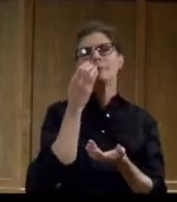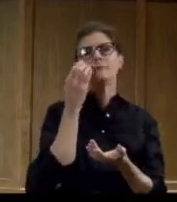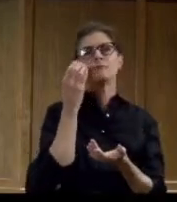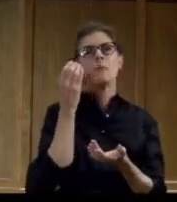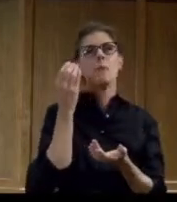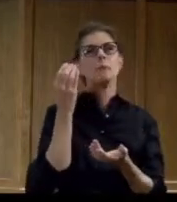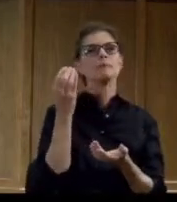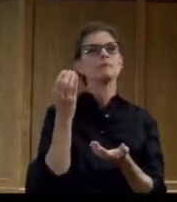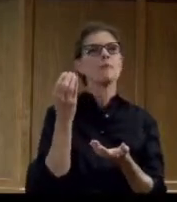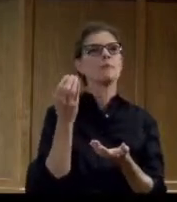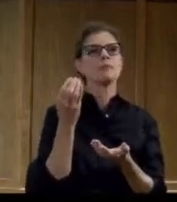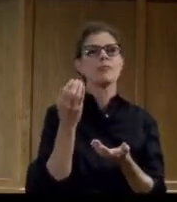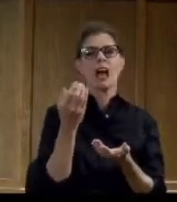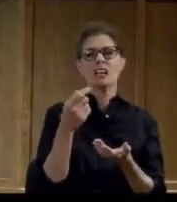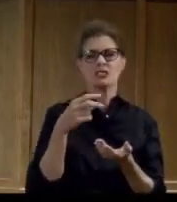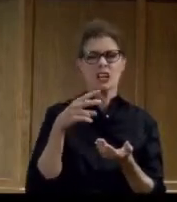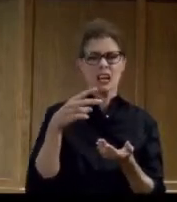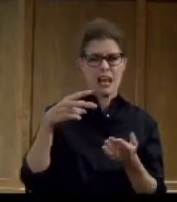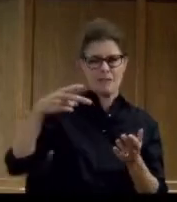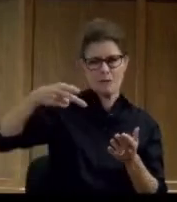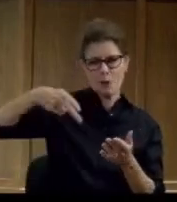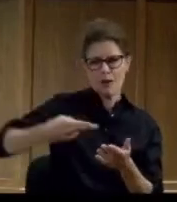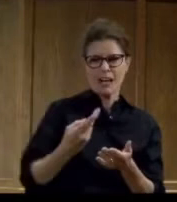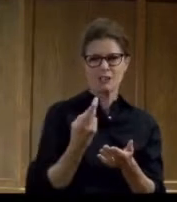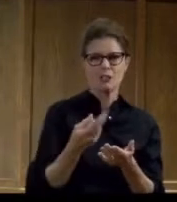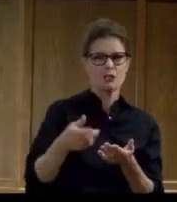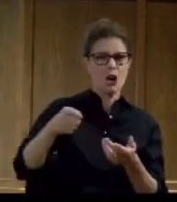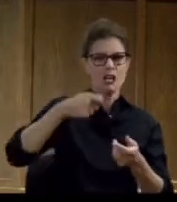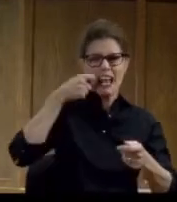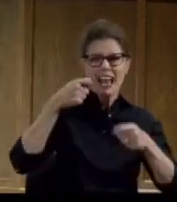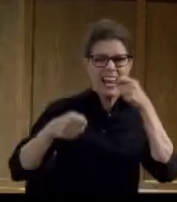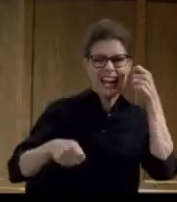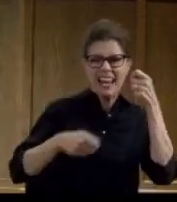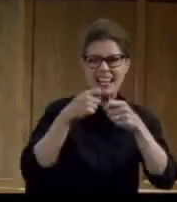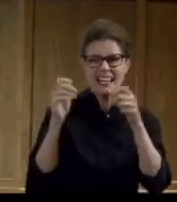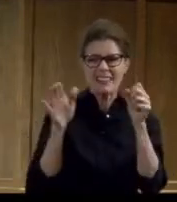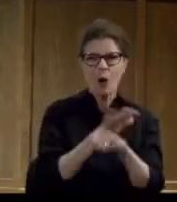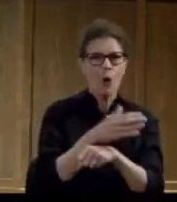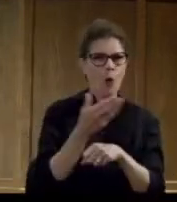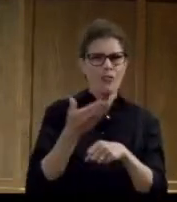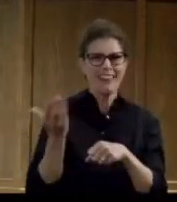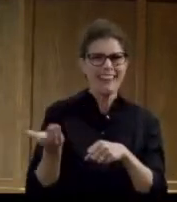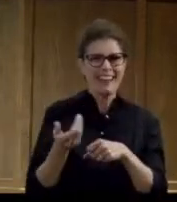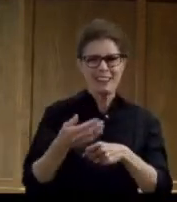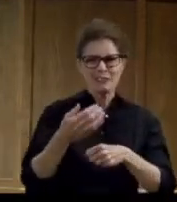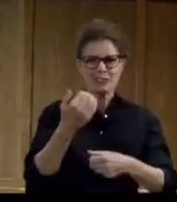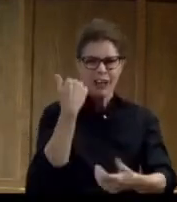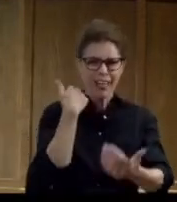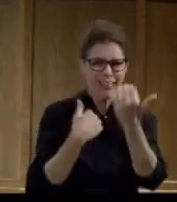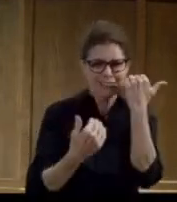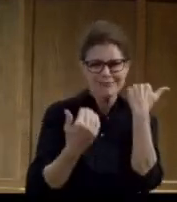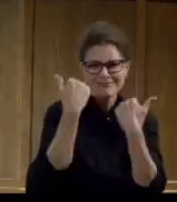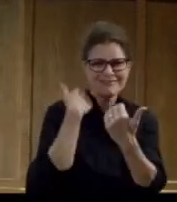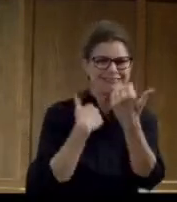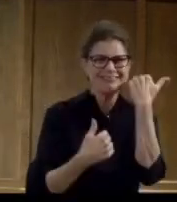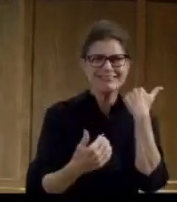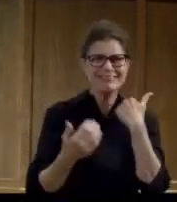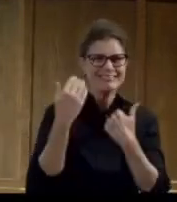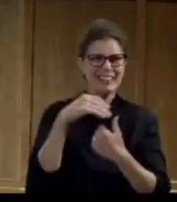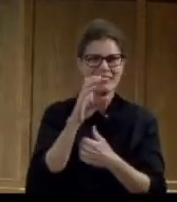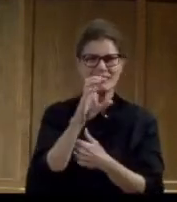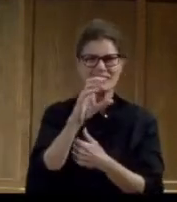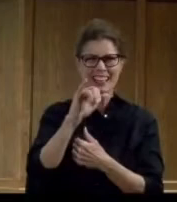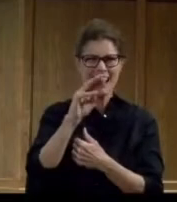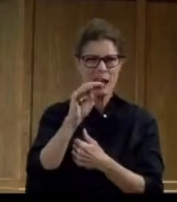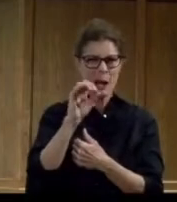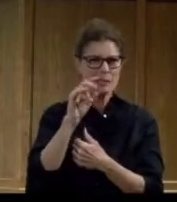the whole thing. I got a fork, and I just started shoveling. I mean, I'm sure it was horrible for my intestines, but I just kept shoveling more and more of the cinnamon roll